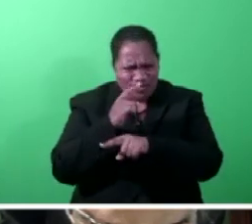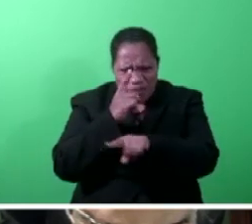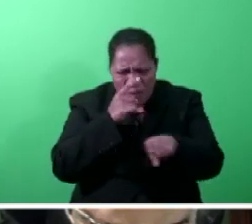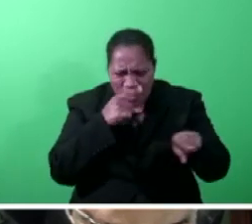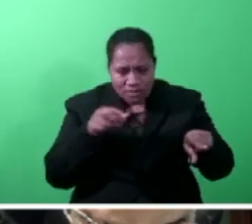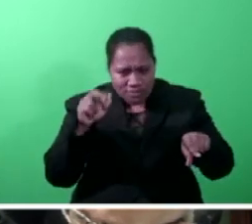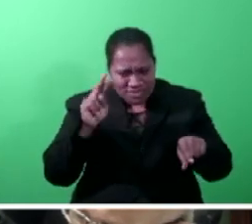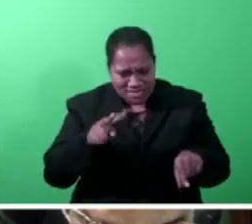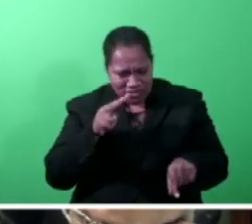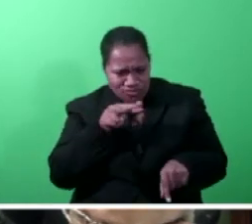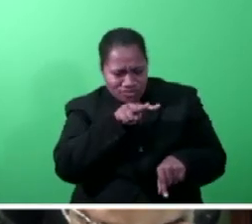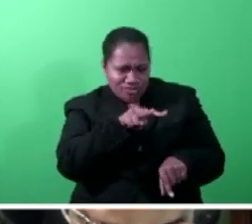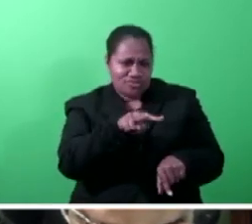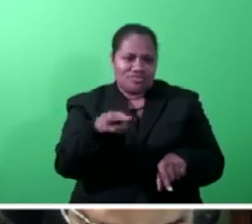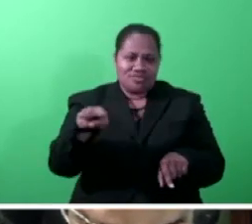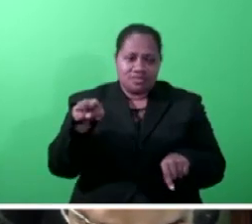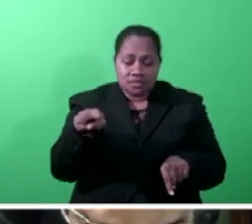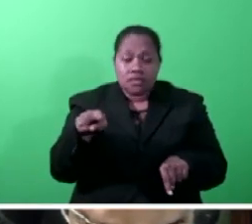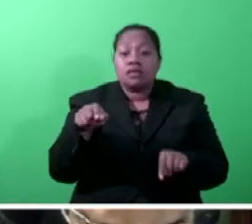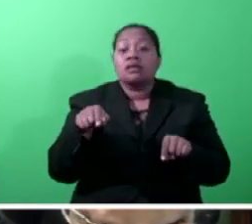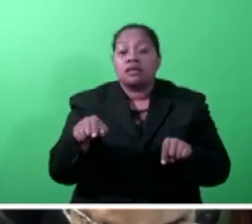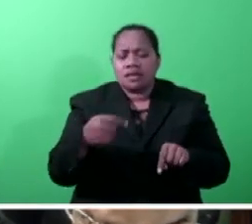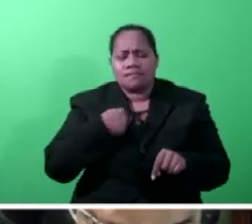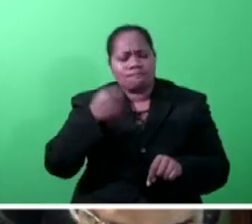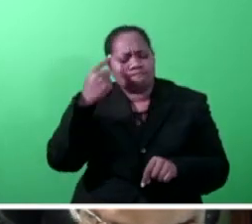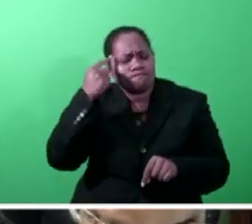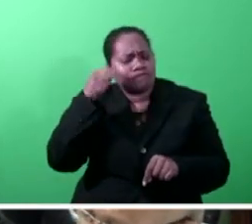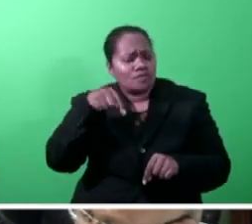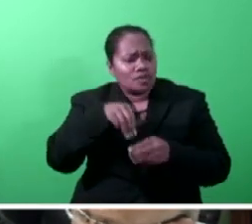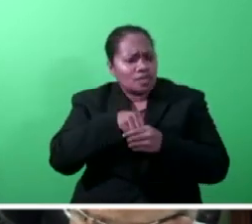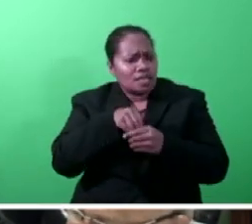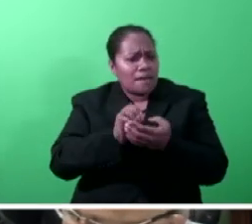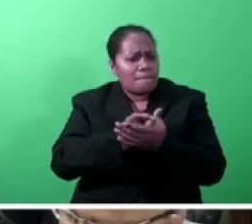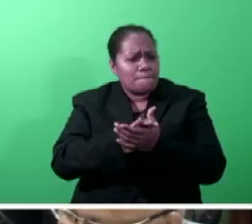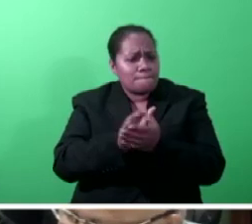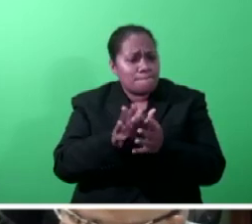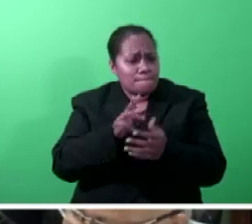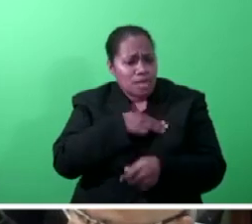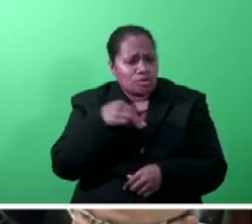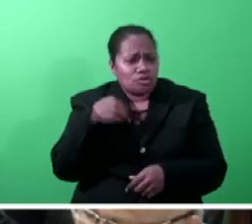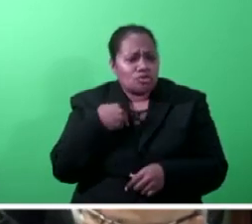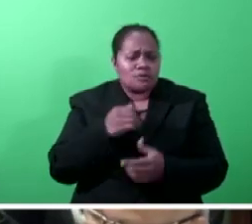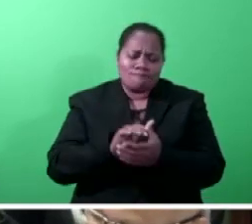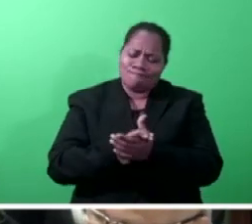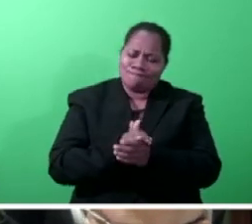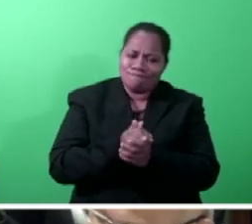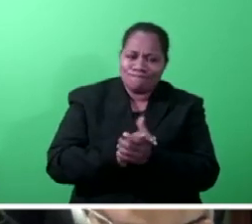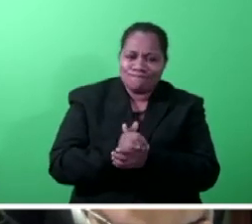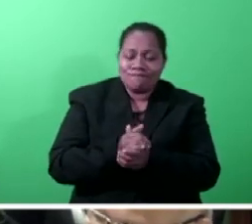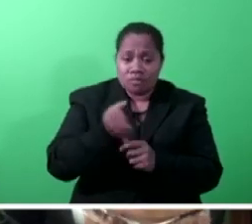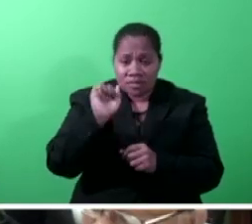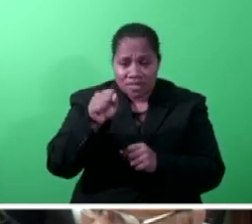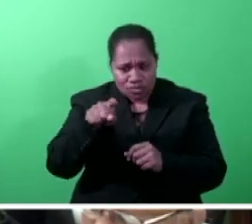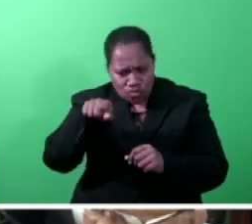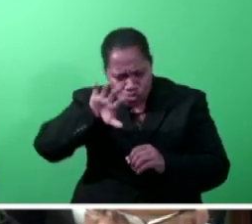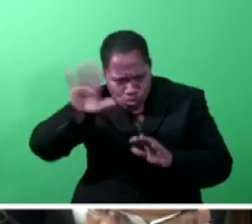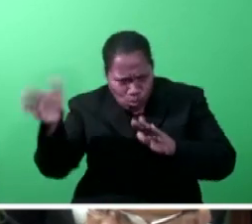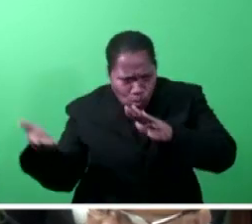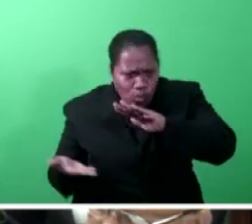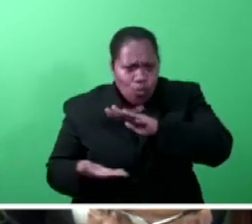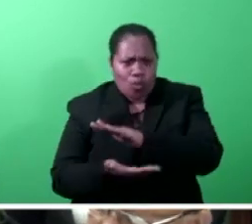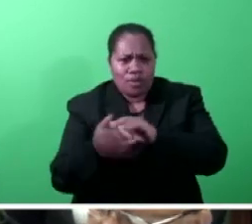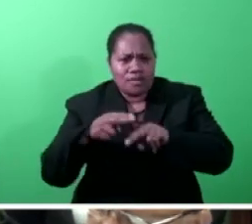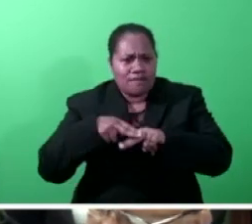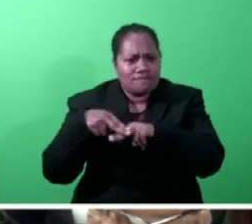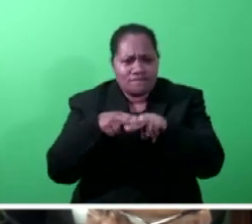think we're very grateful in the Ministry that with the coming out of the Fiji Met Service to be part of the Ministry, we